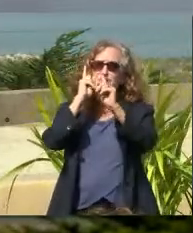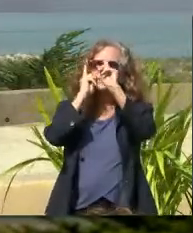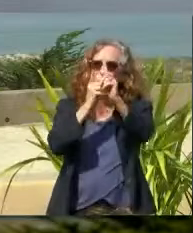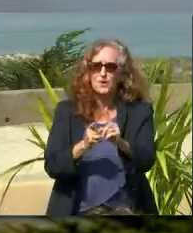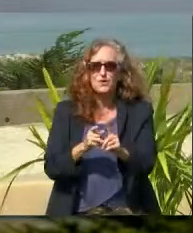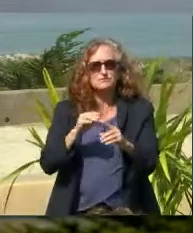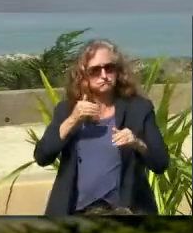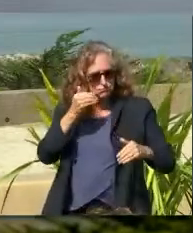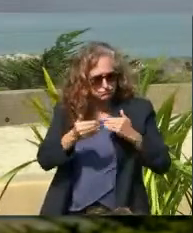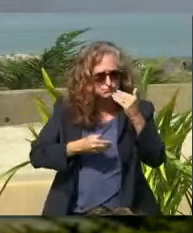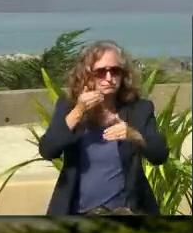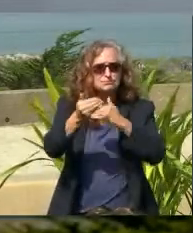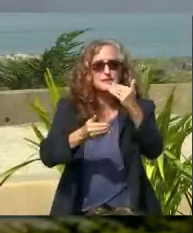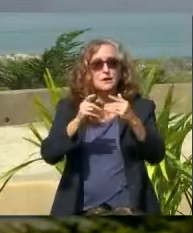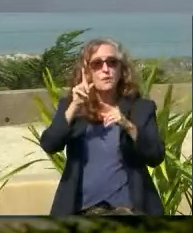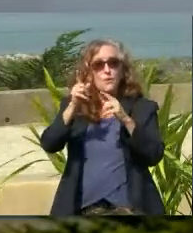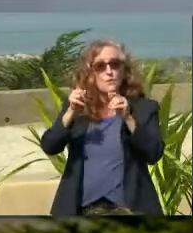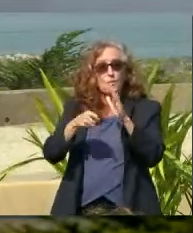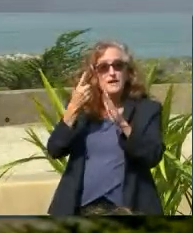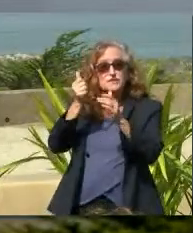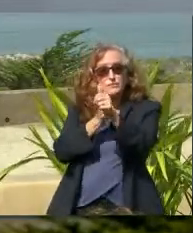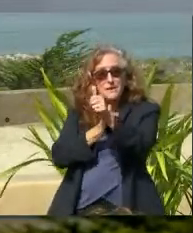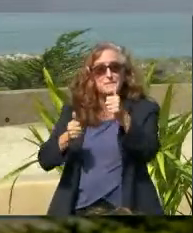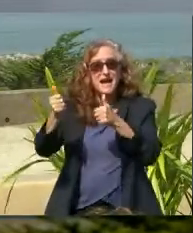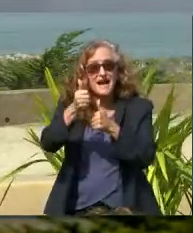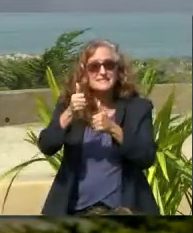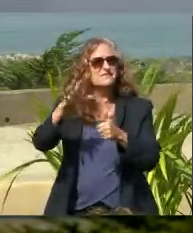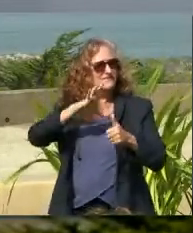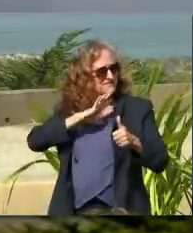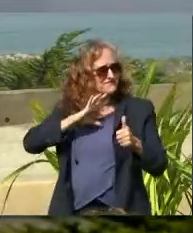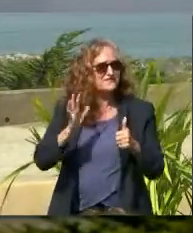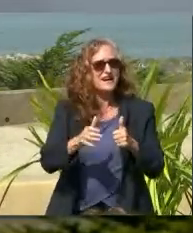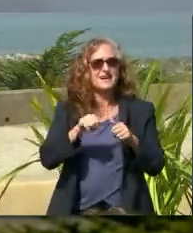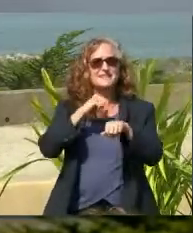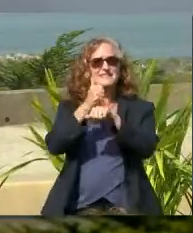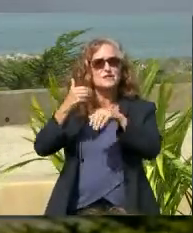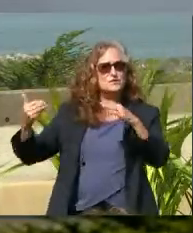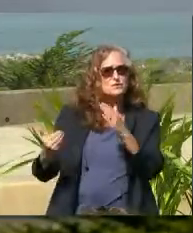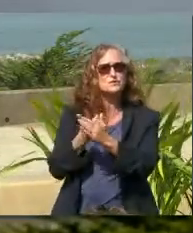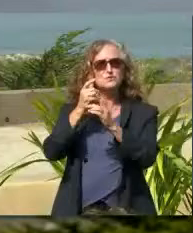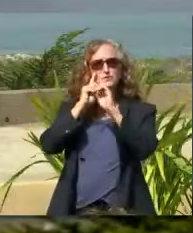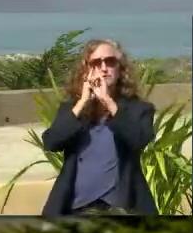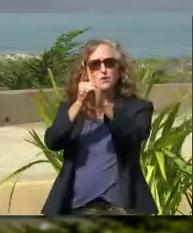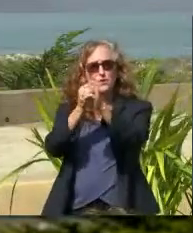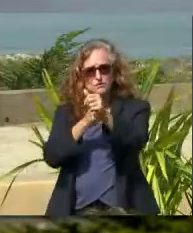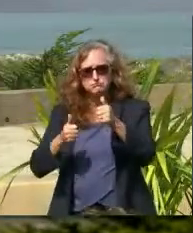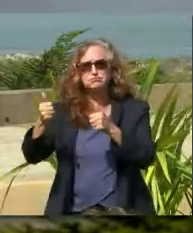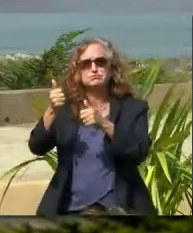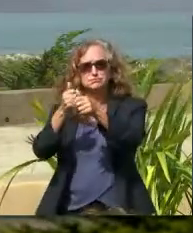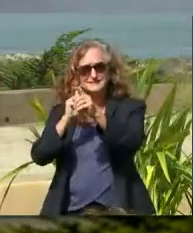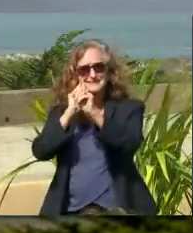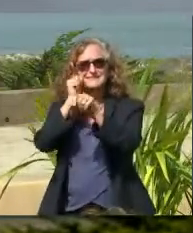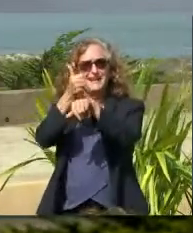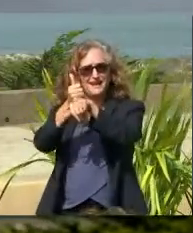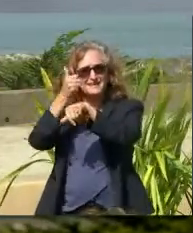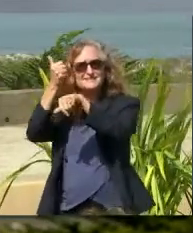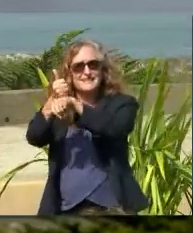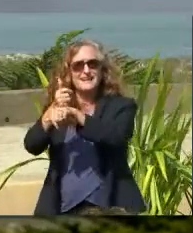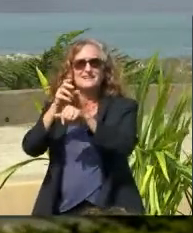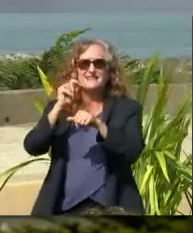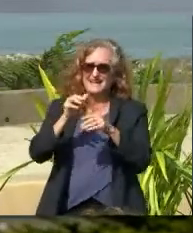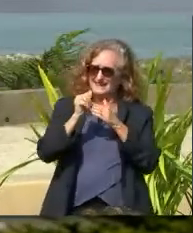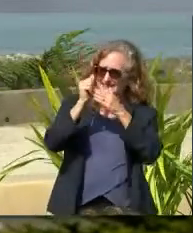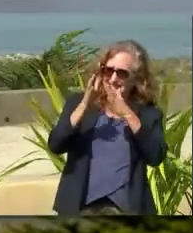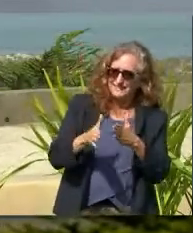to achieve. But when we surpass them, we need to set new targets and new aspirations and new goals for our society. Leadership comes from